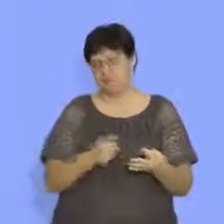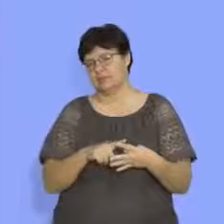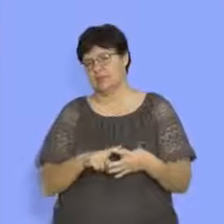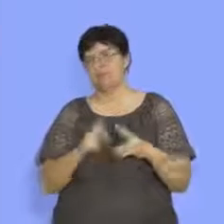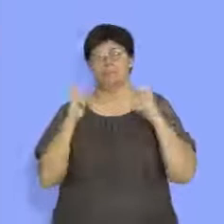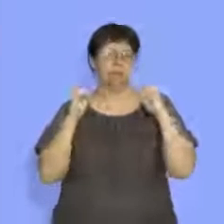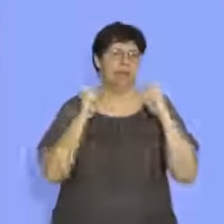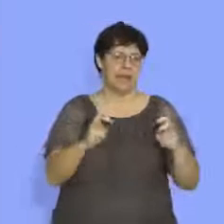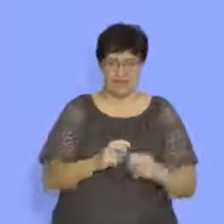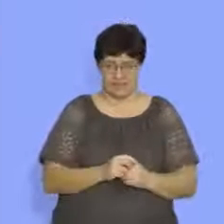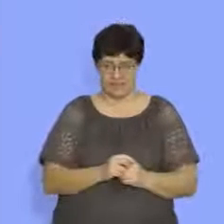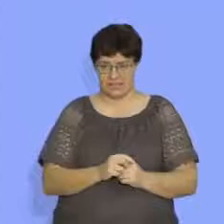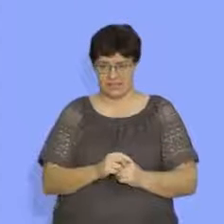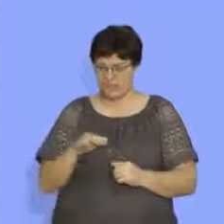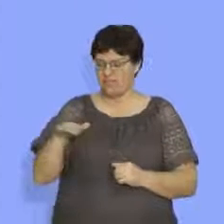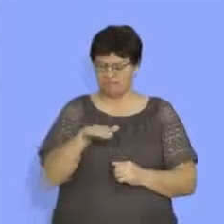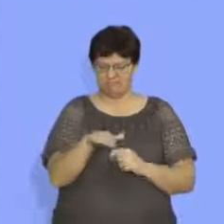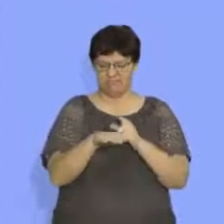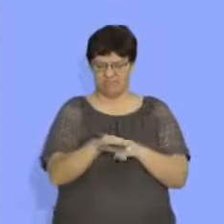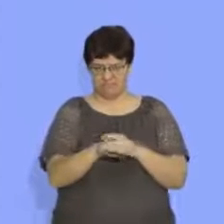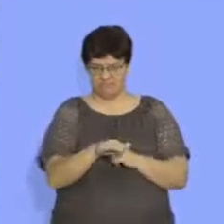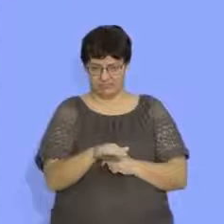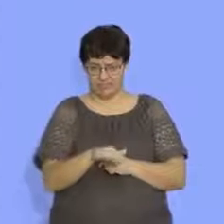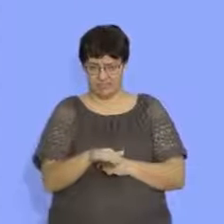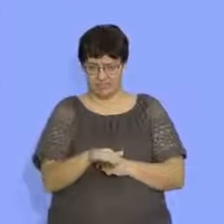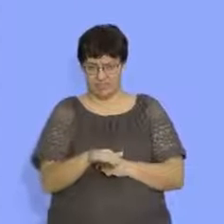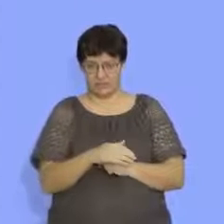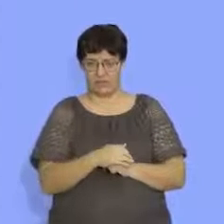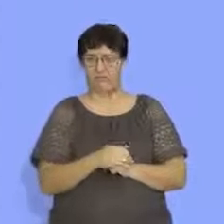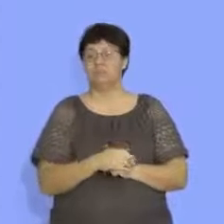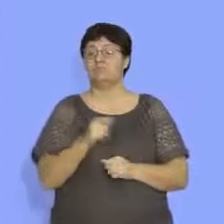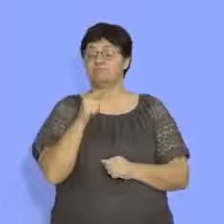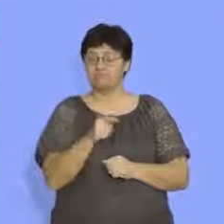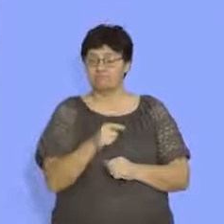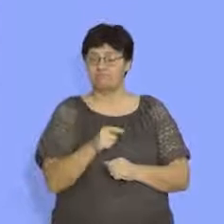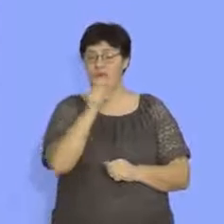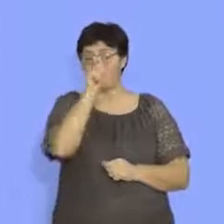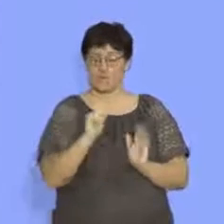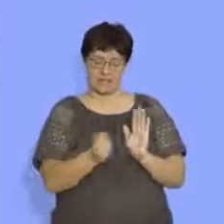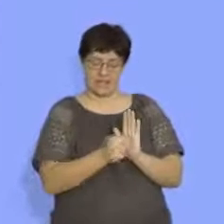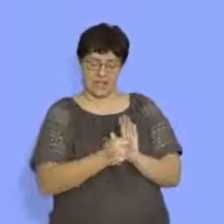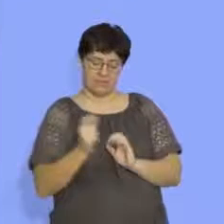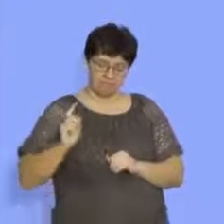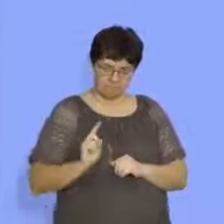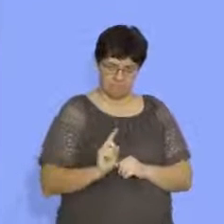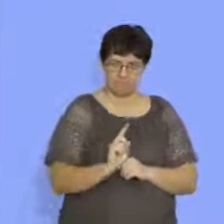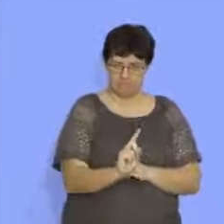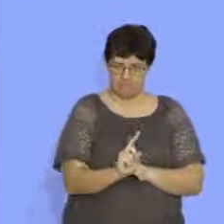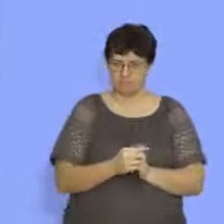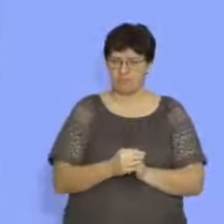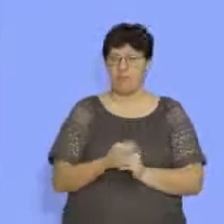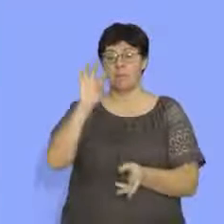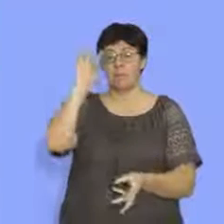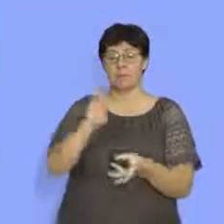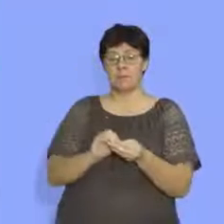car is a vehicle, a bus is a vehicle on the shop floor. Now the salesperson counts that there are